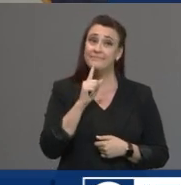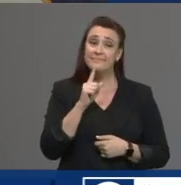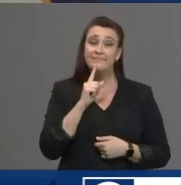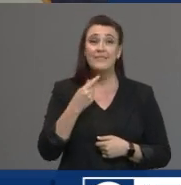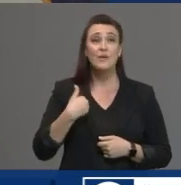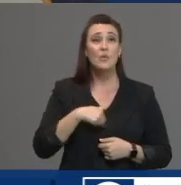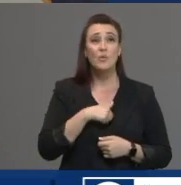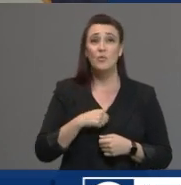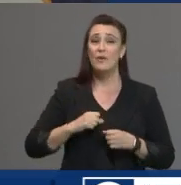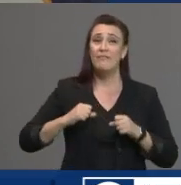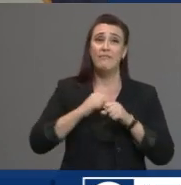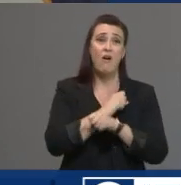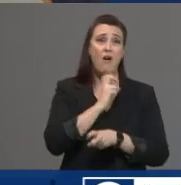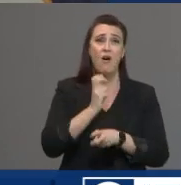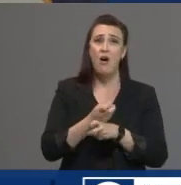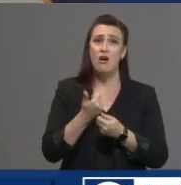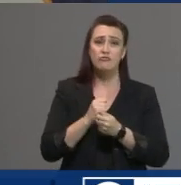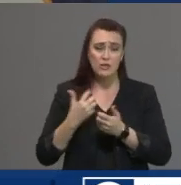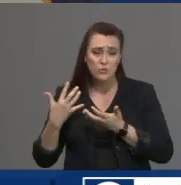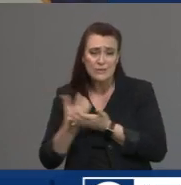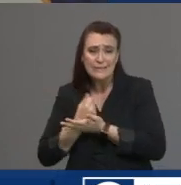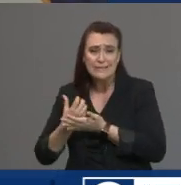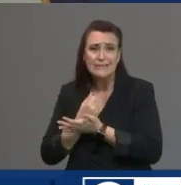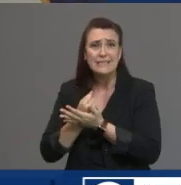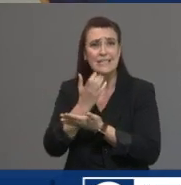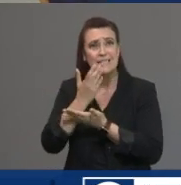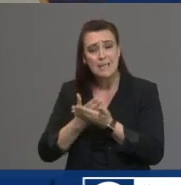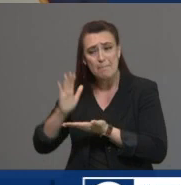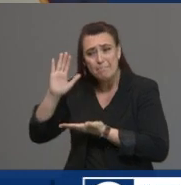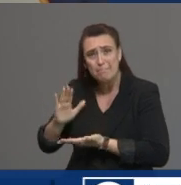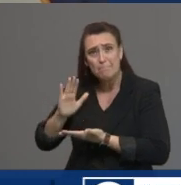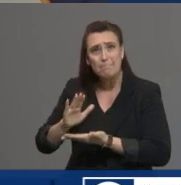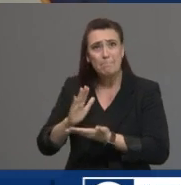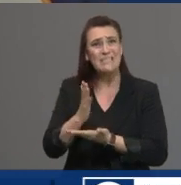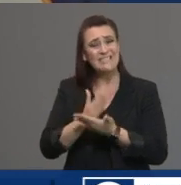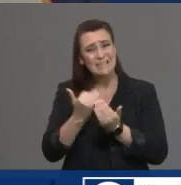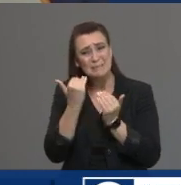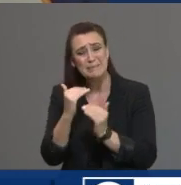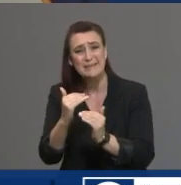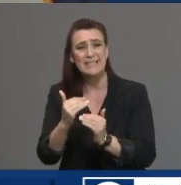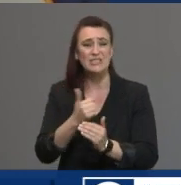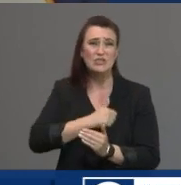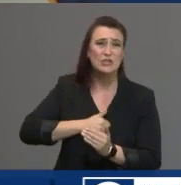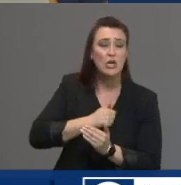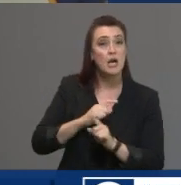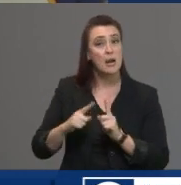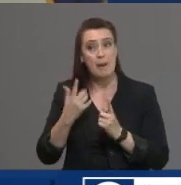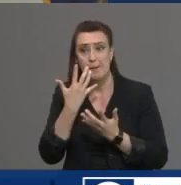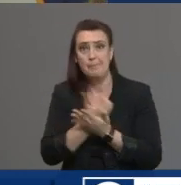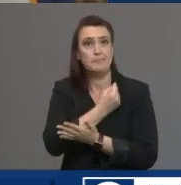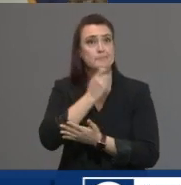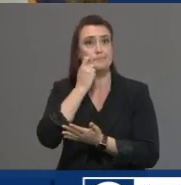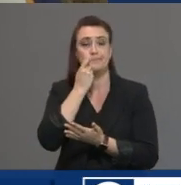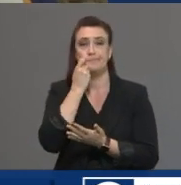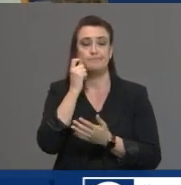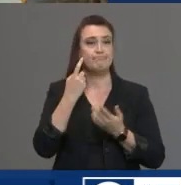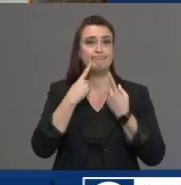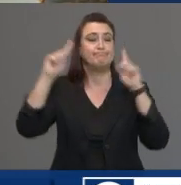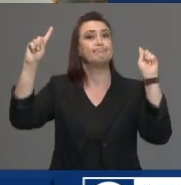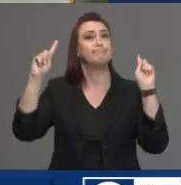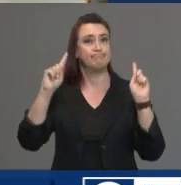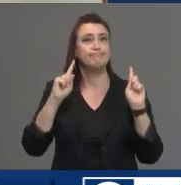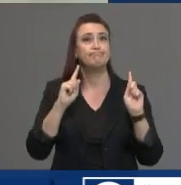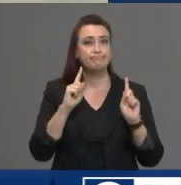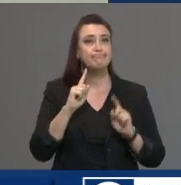hard fought to get the wins that we've had to attain to come here. It was a great